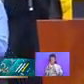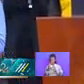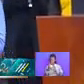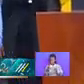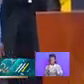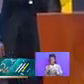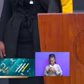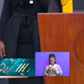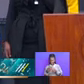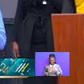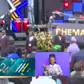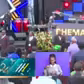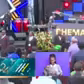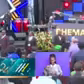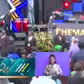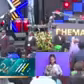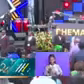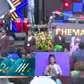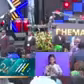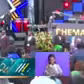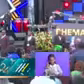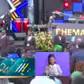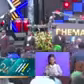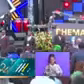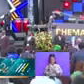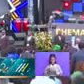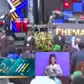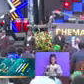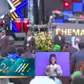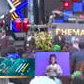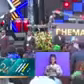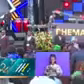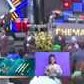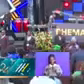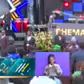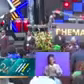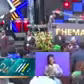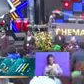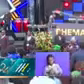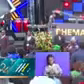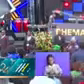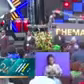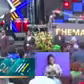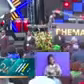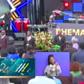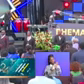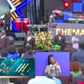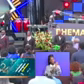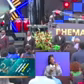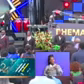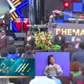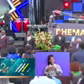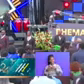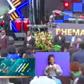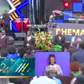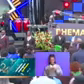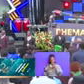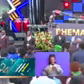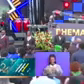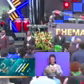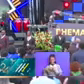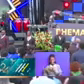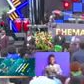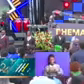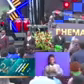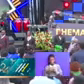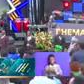here come I want to pray for you and you if you are here and every time you are pregnant there is a miscarriage there